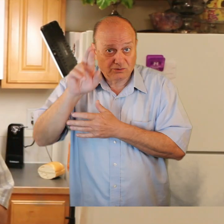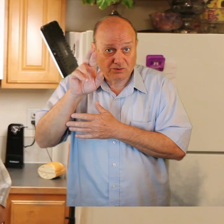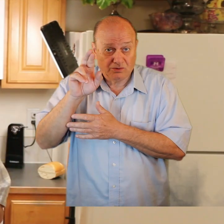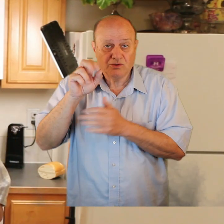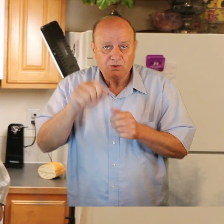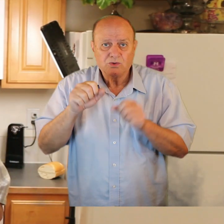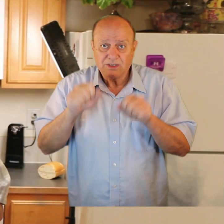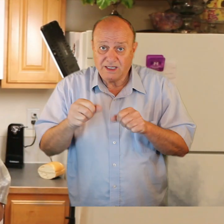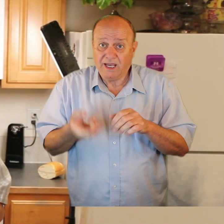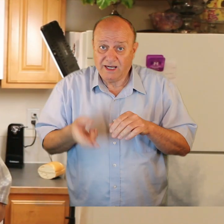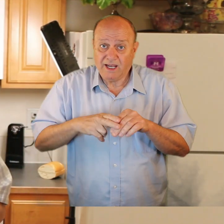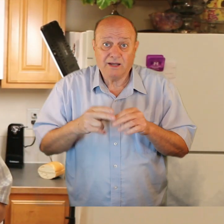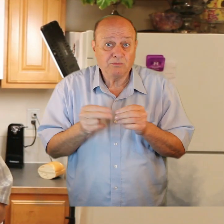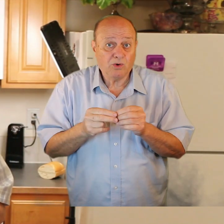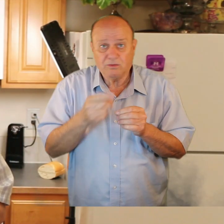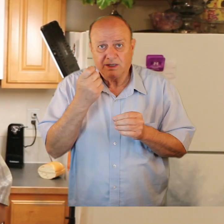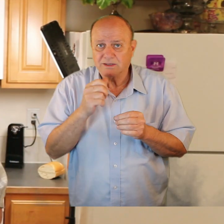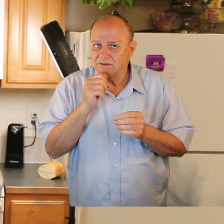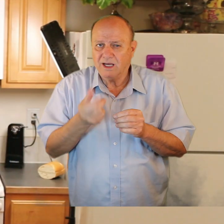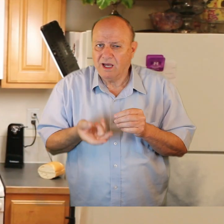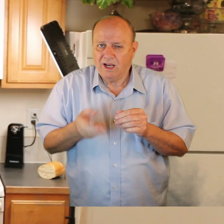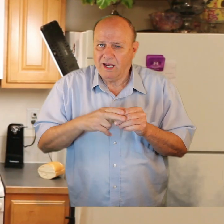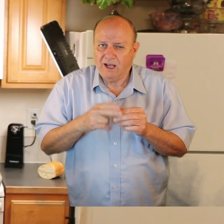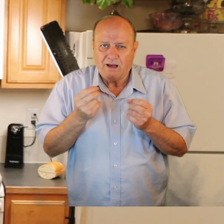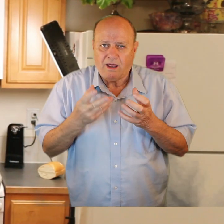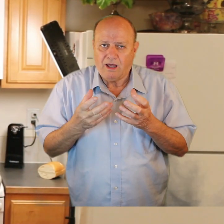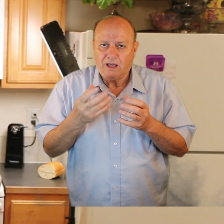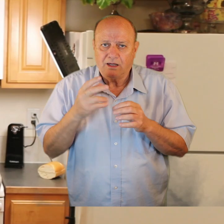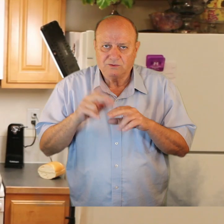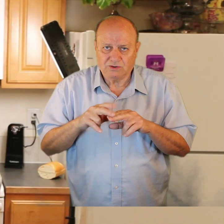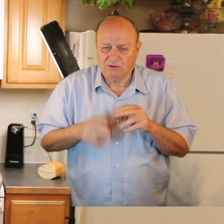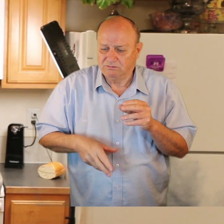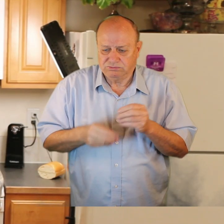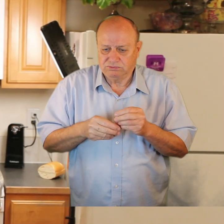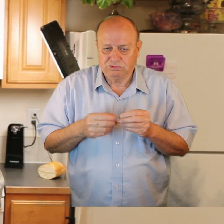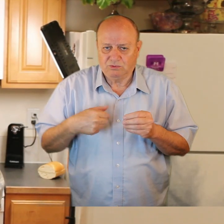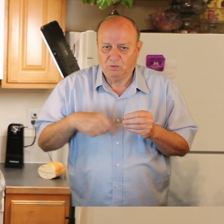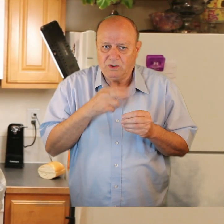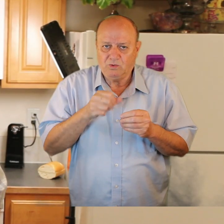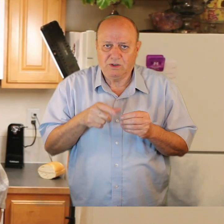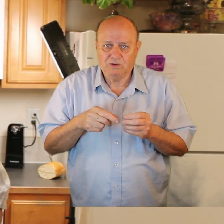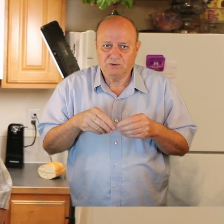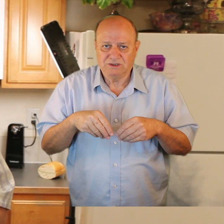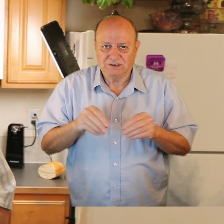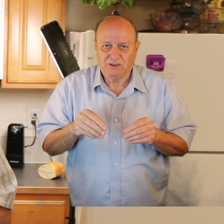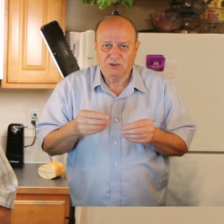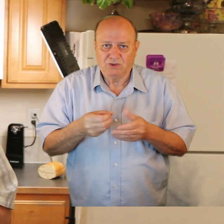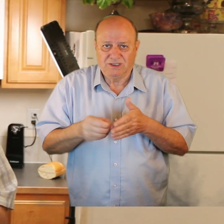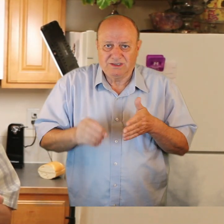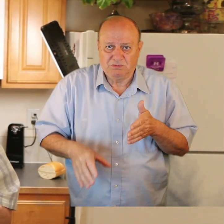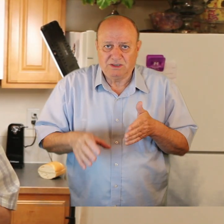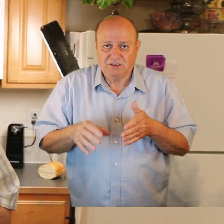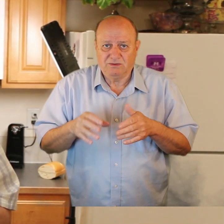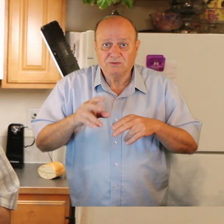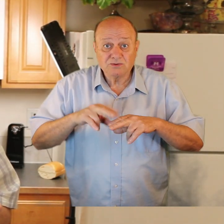more because we don't put very much salt in it. We don't want to sell you expensive salt, and we don't think you need it, perhaps, to